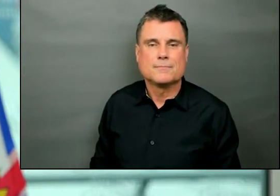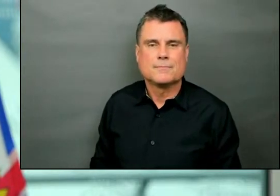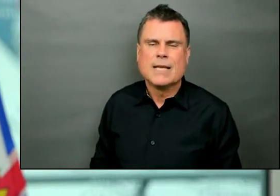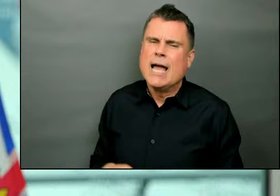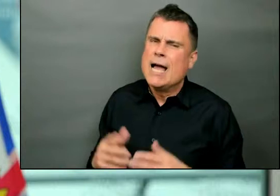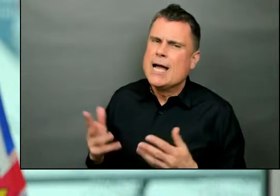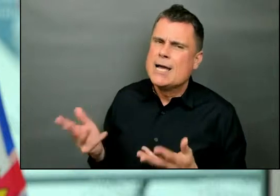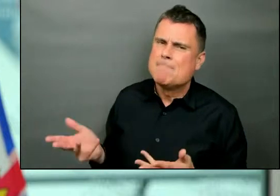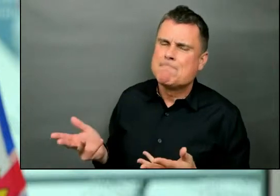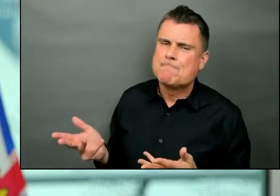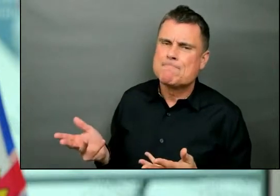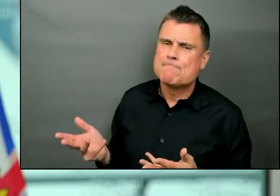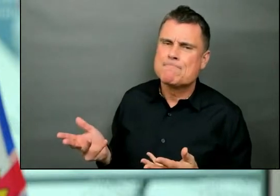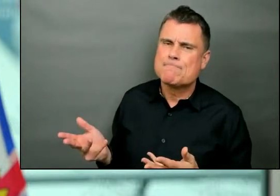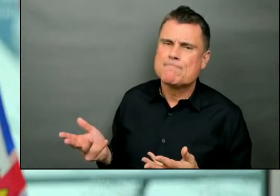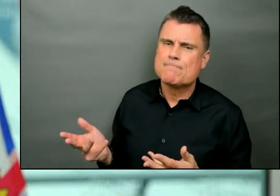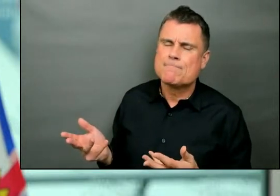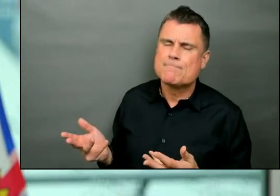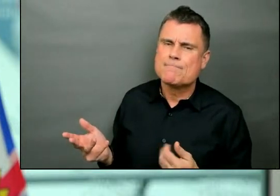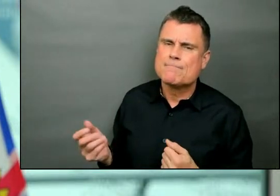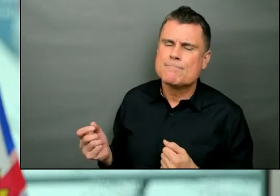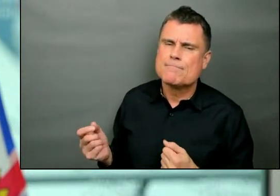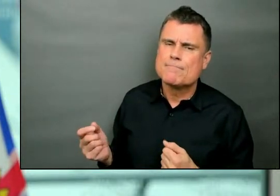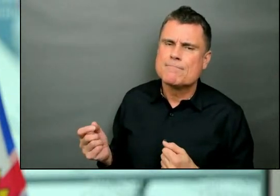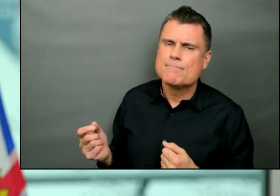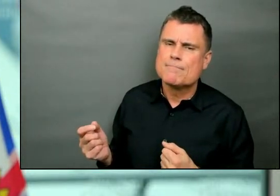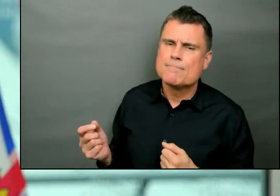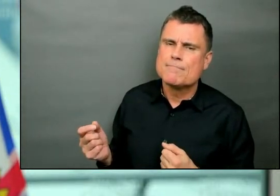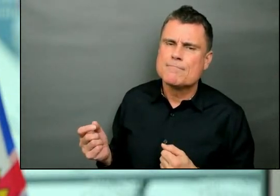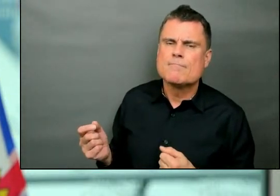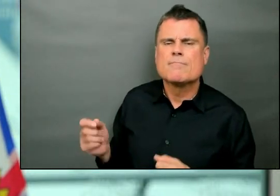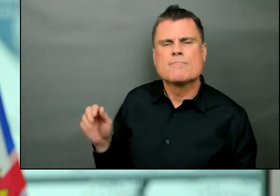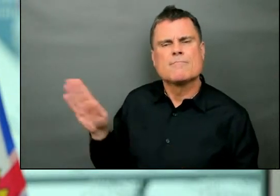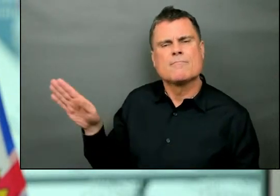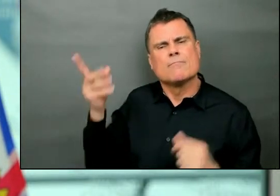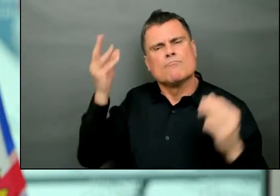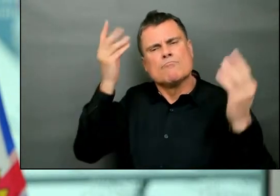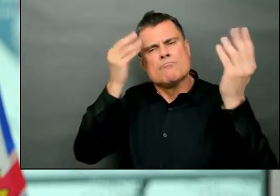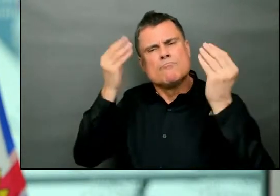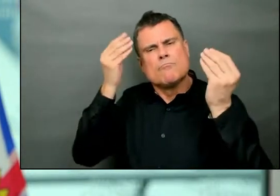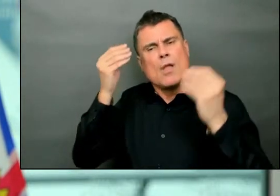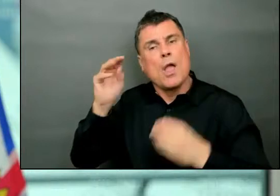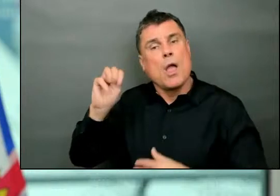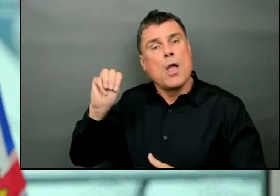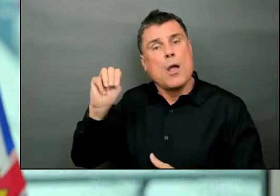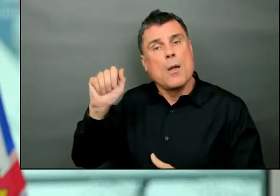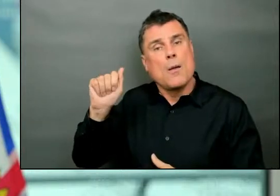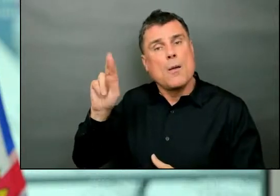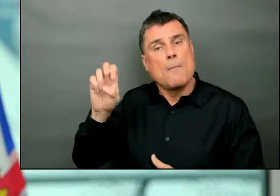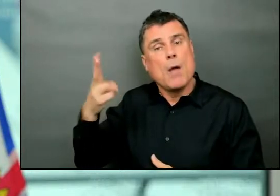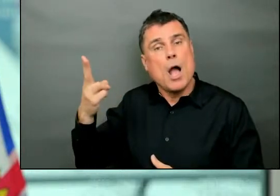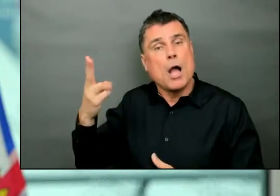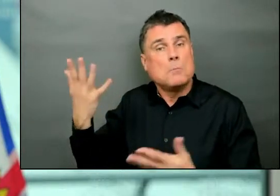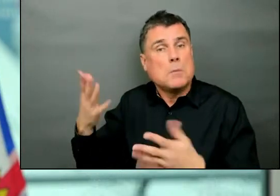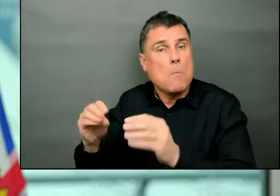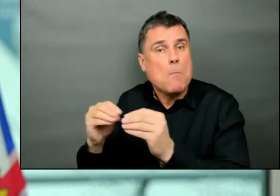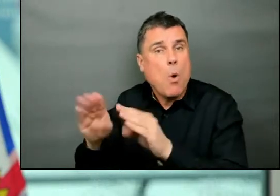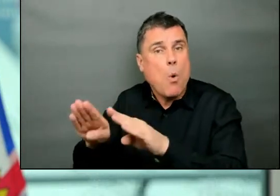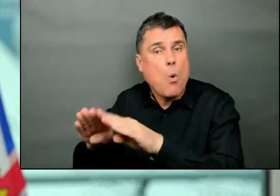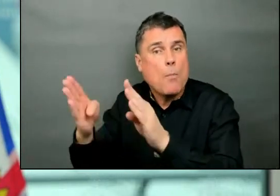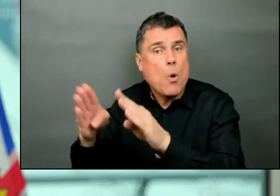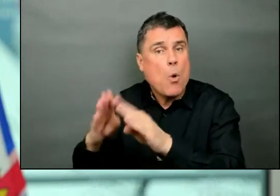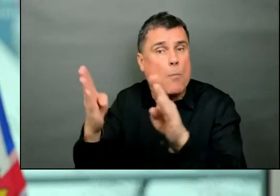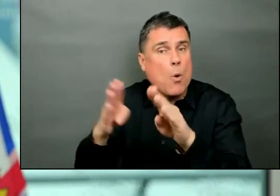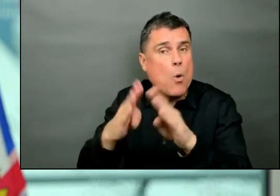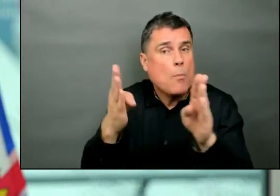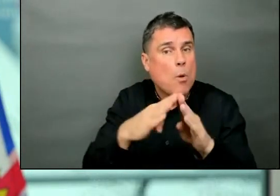you had mentioned that you'd be looking at March before lifting any restrictions. What are you looking for to